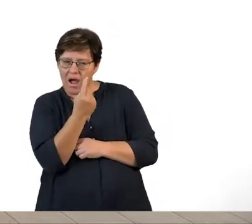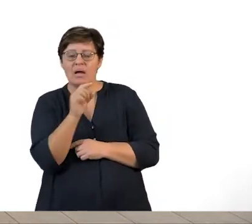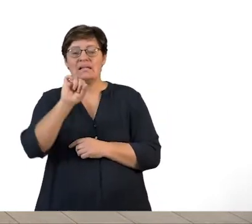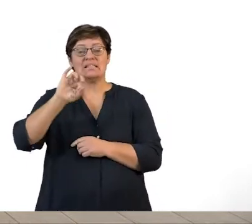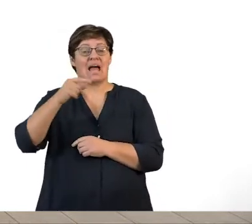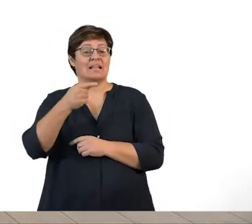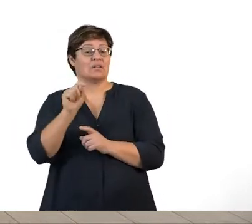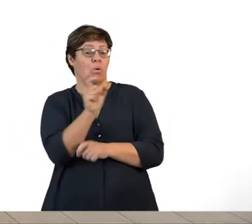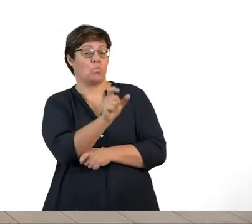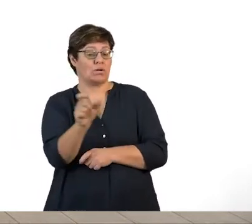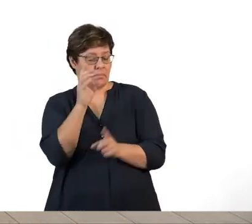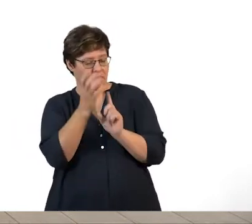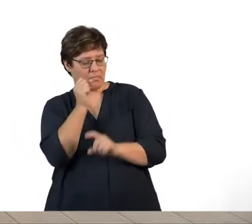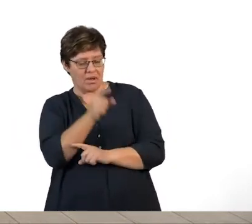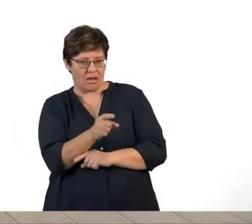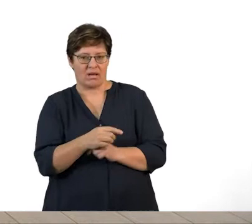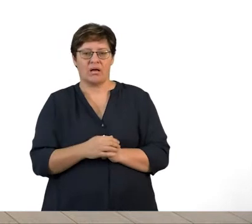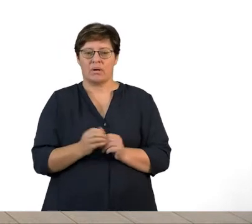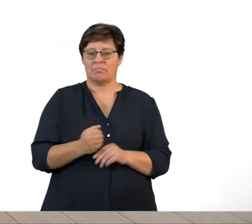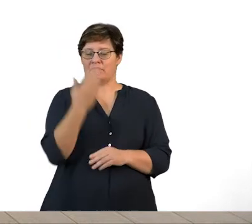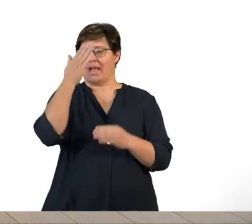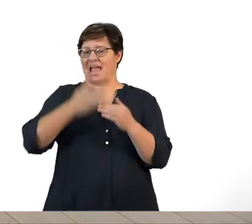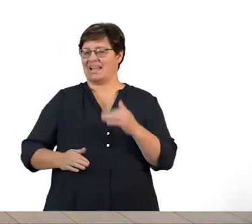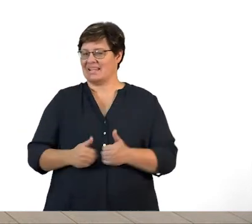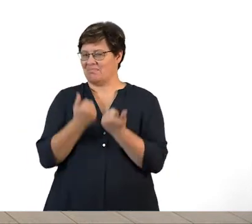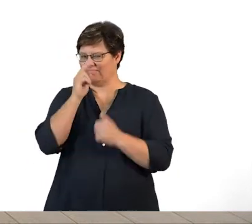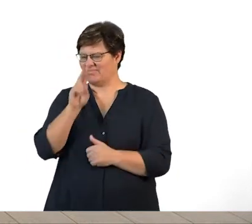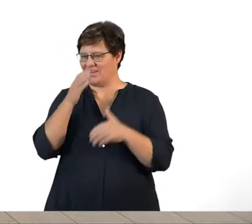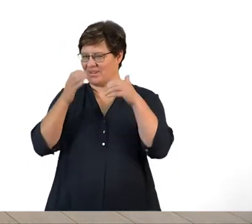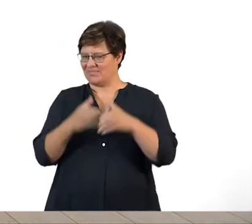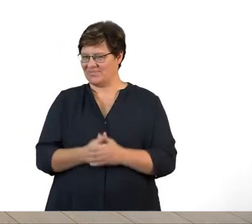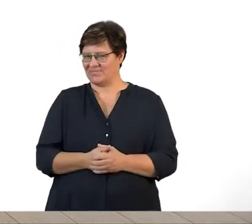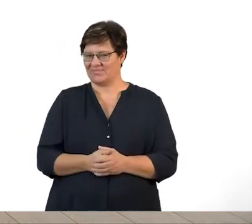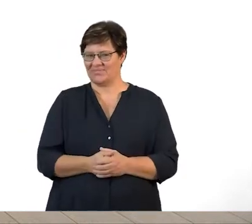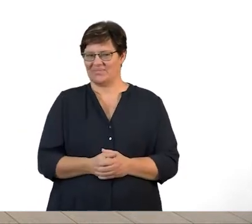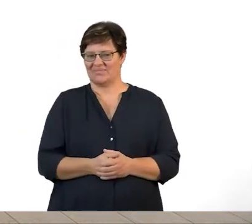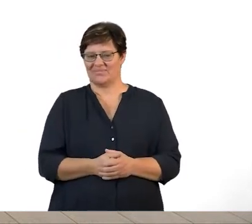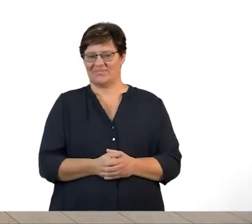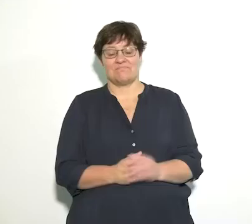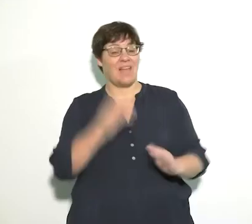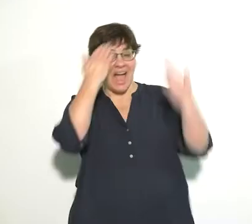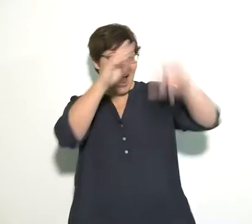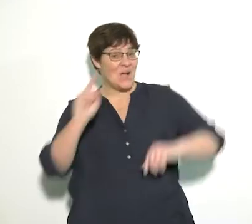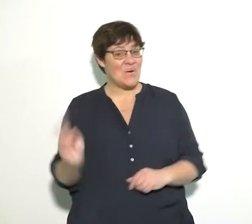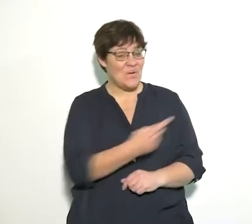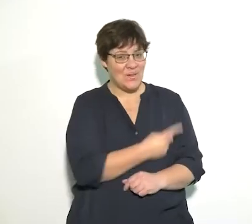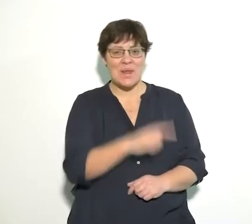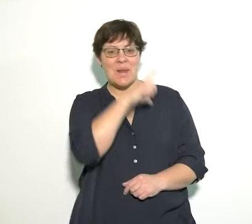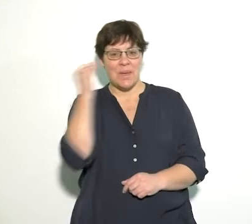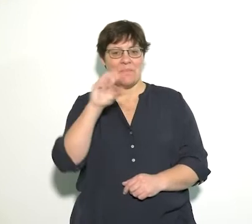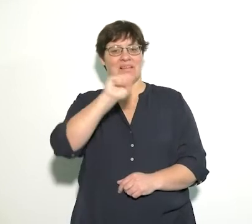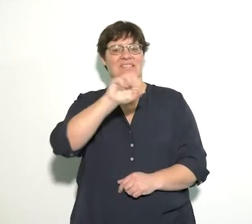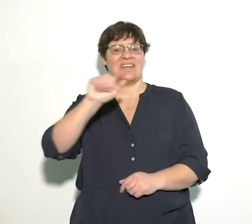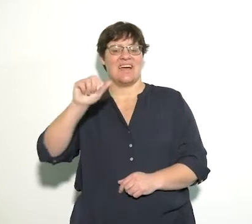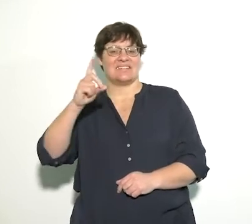namely sight words, and we'll be making the flipping eggs game. Let's be creative. Hi everyone, my